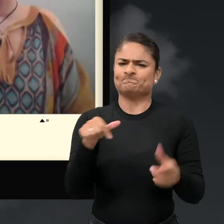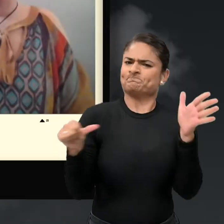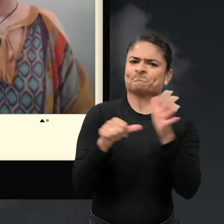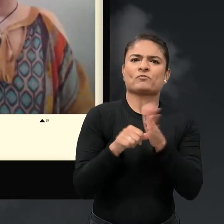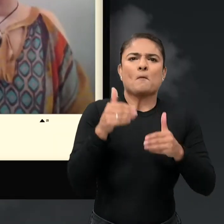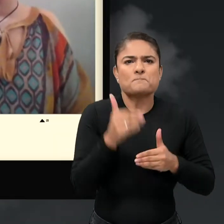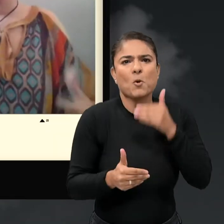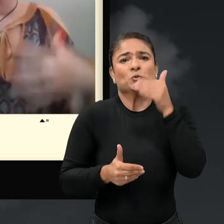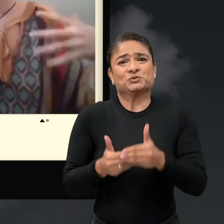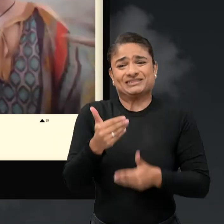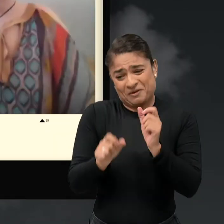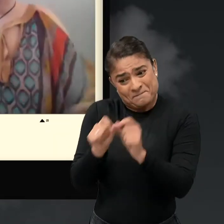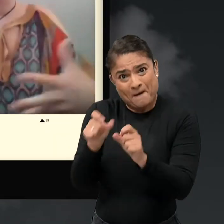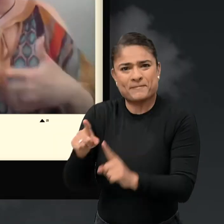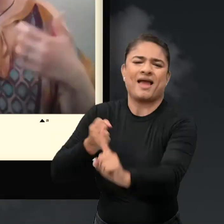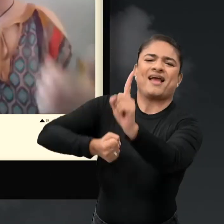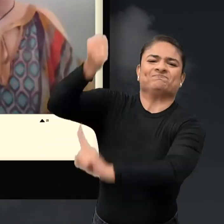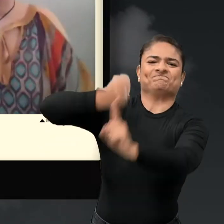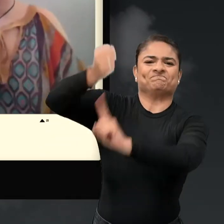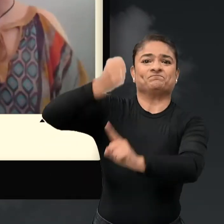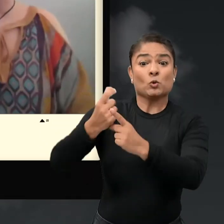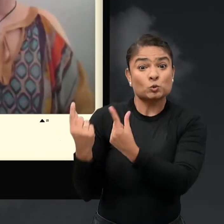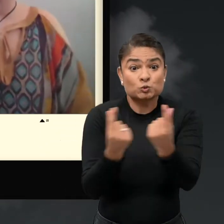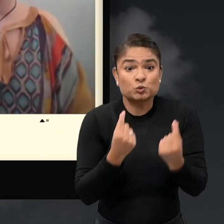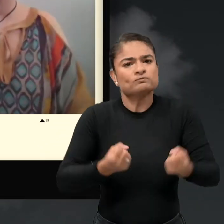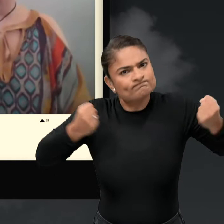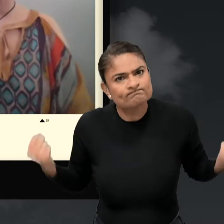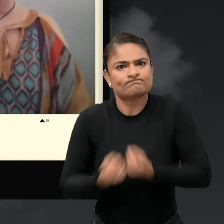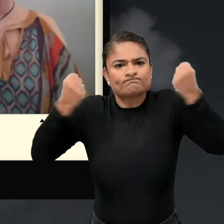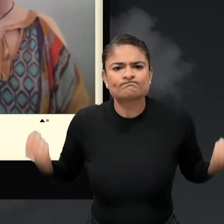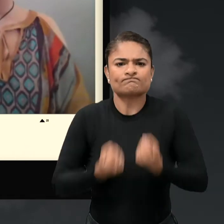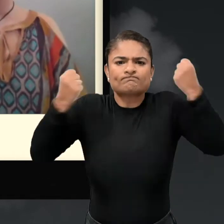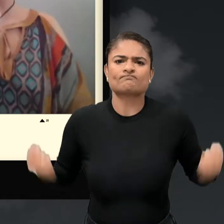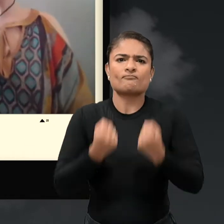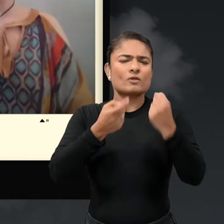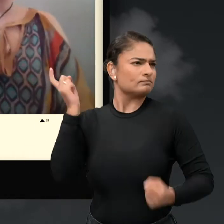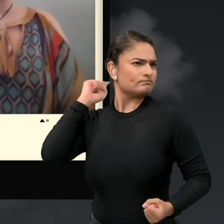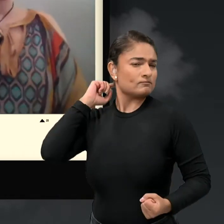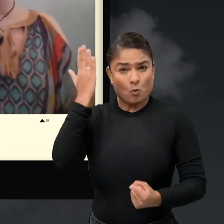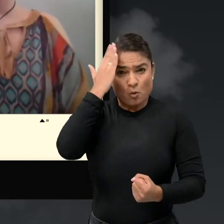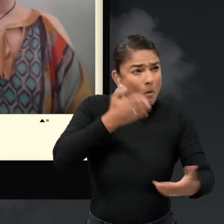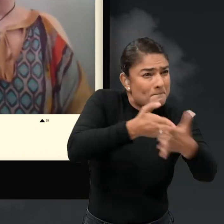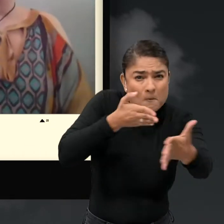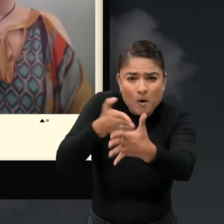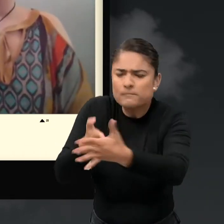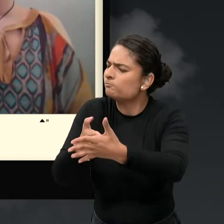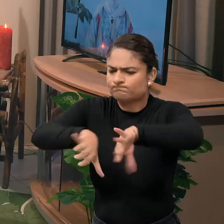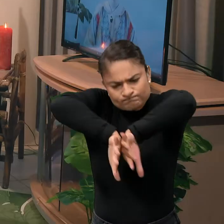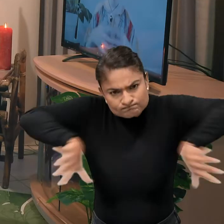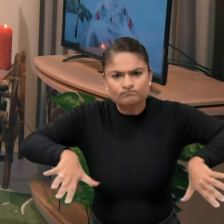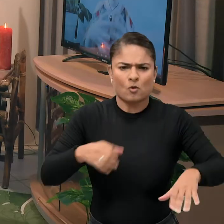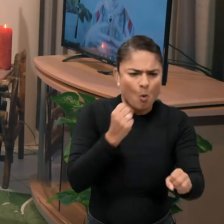that's what activism is. It is doing, it's being active and actively conscious of the barriers and always working with